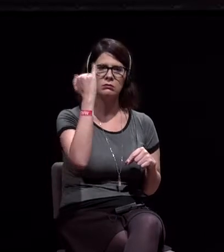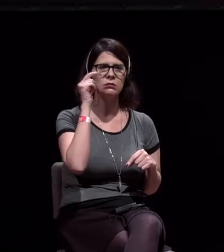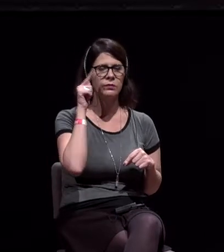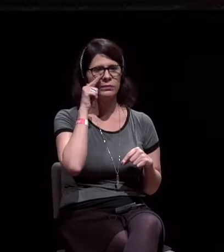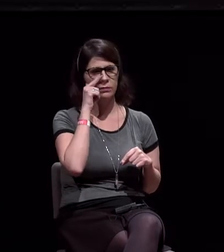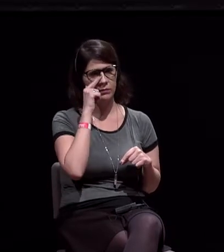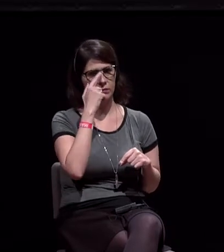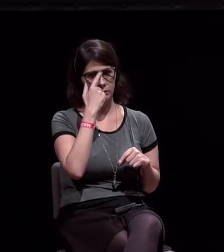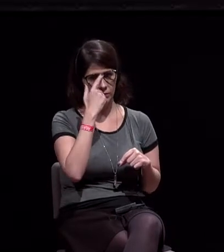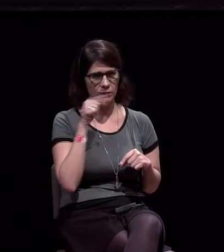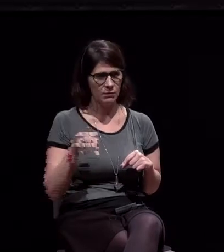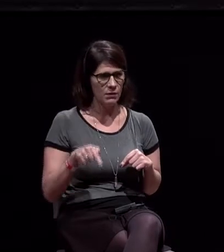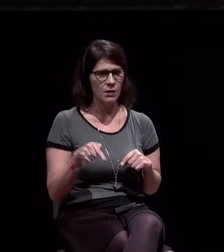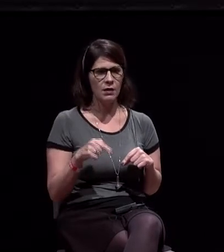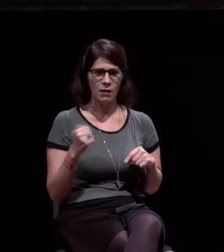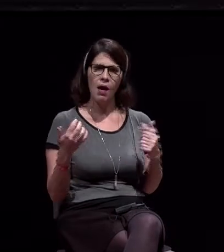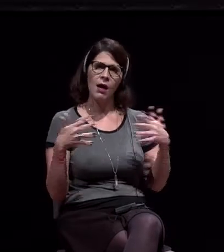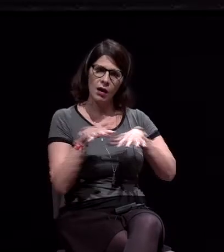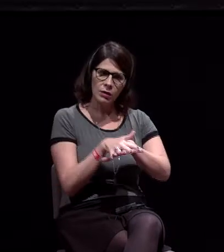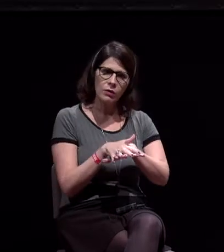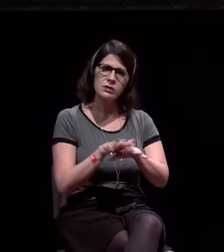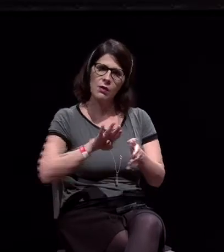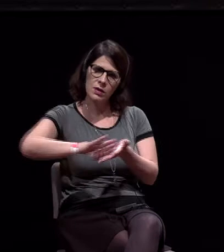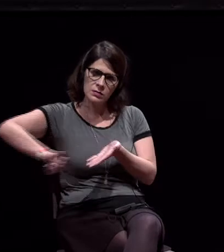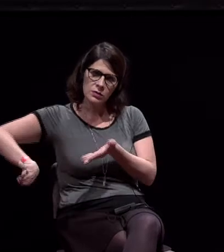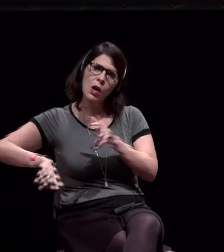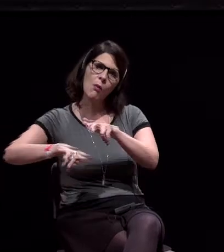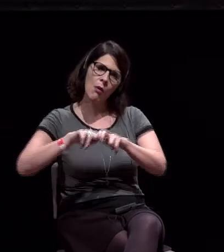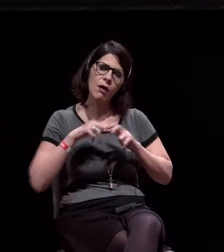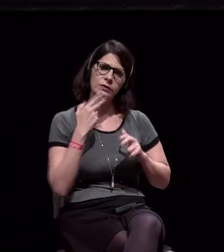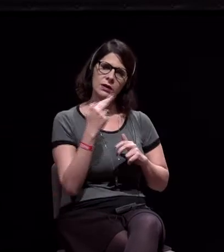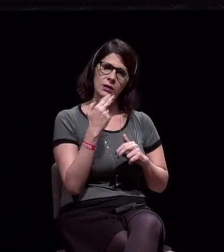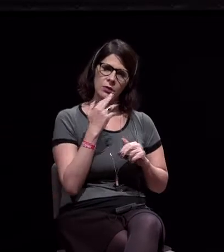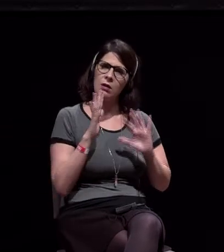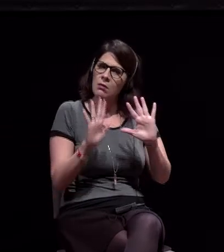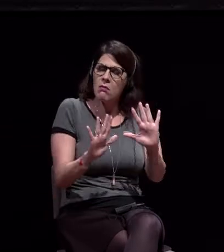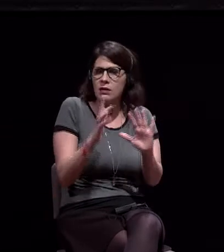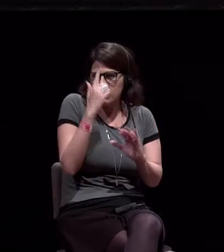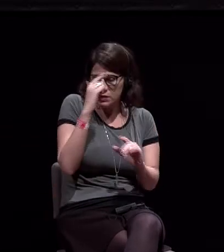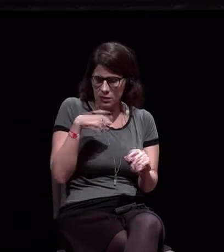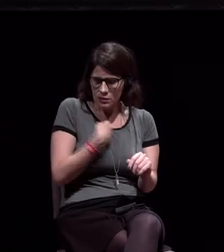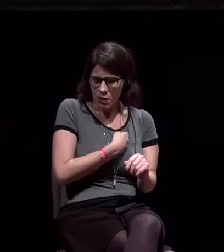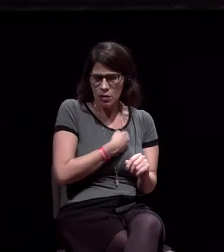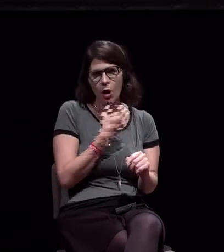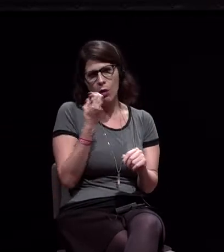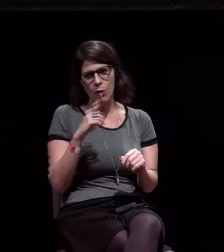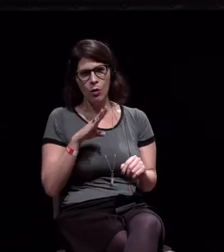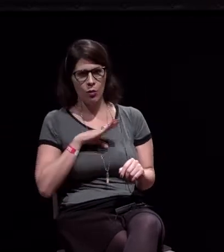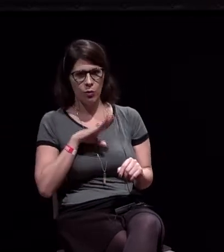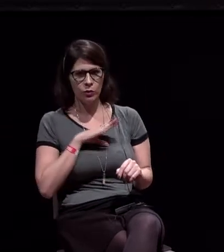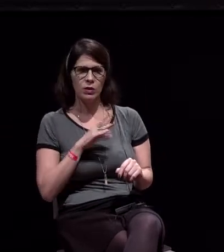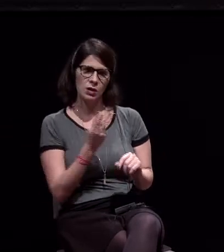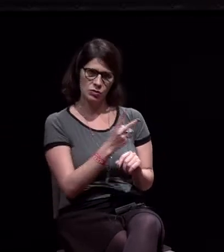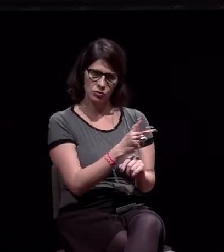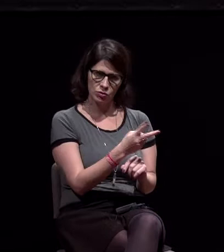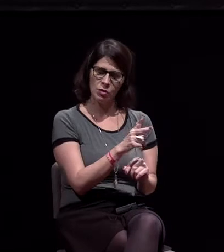include and exclude, etc., etc. But then, of course, Spanish and Portuguese were in themselves colonial languages at that point, and one of the